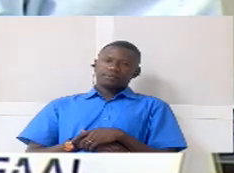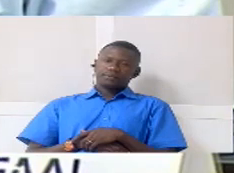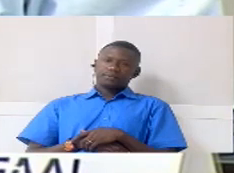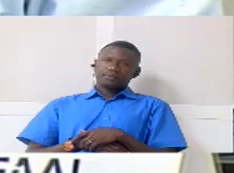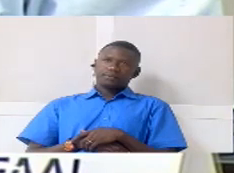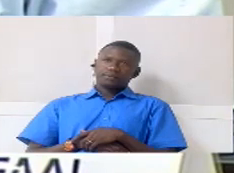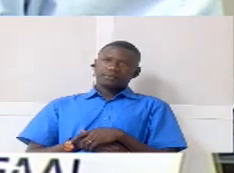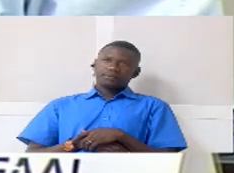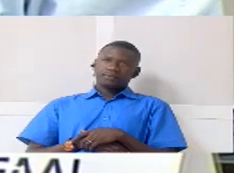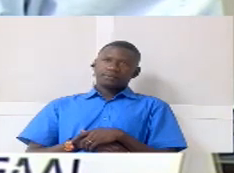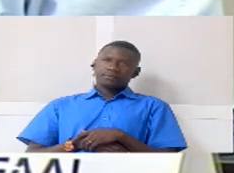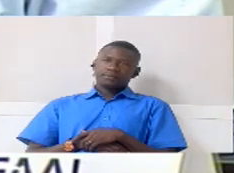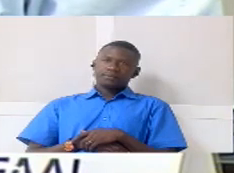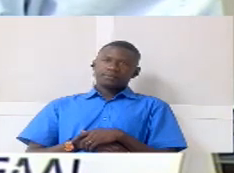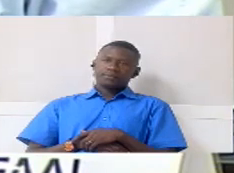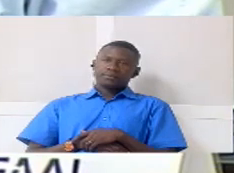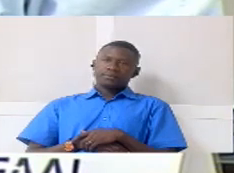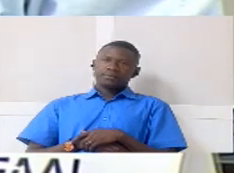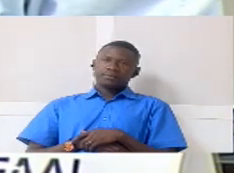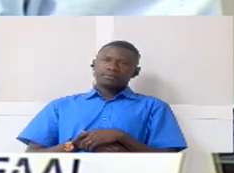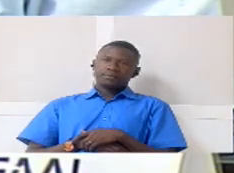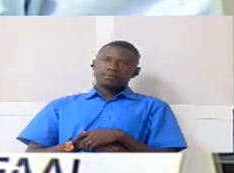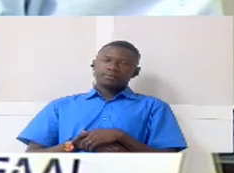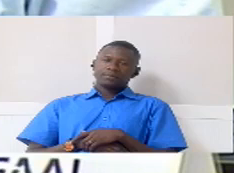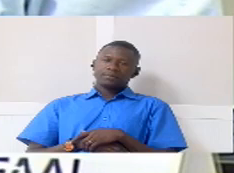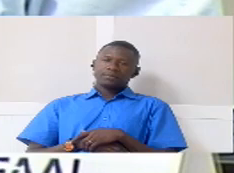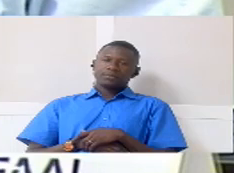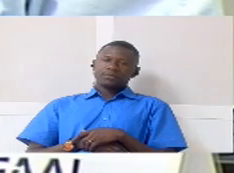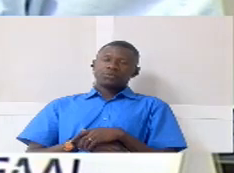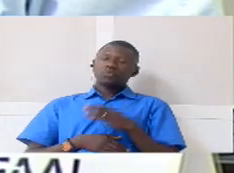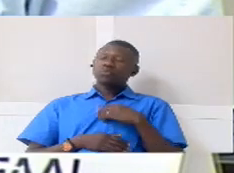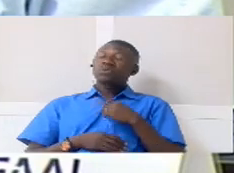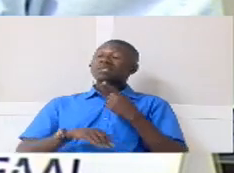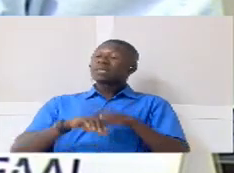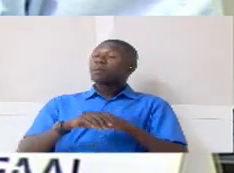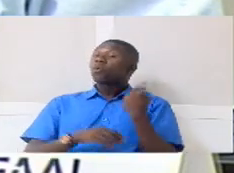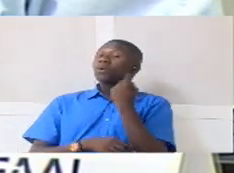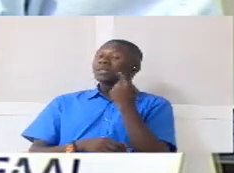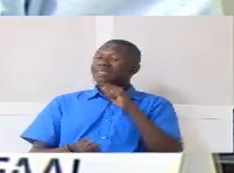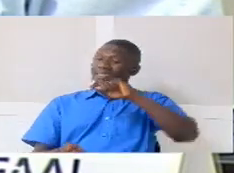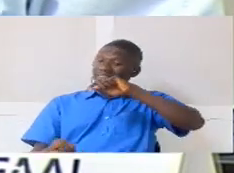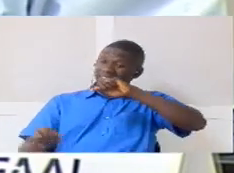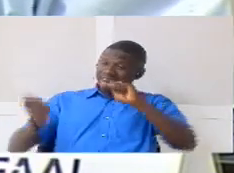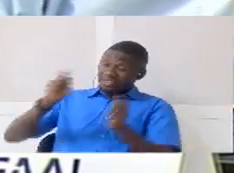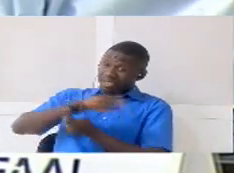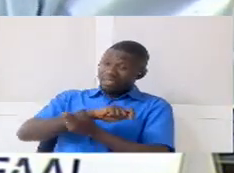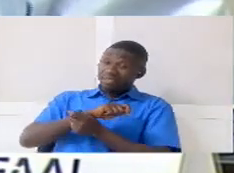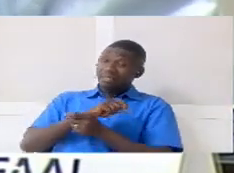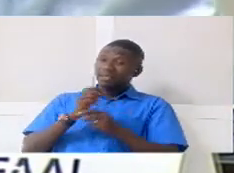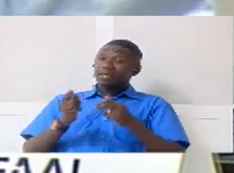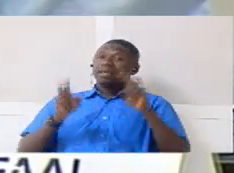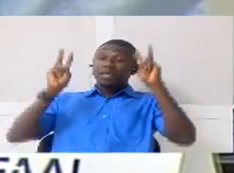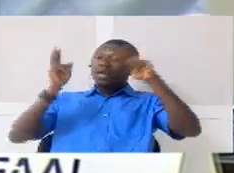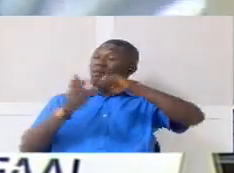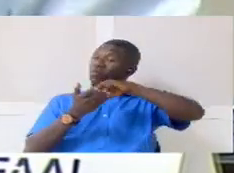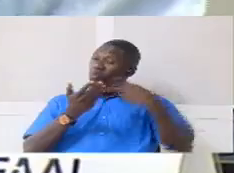Banke Koteke. Obedin Falling Ketale Okuna Wanyar. It was after the change of government that the thing